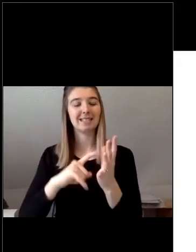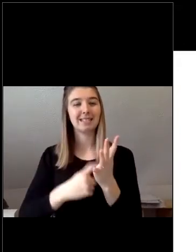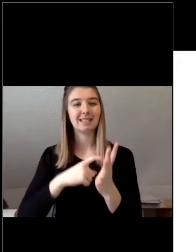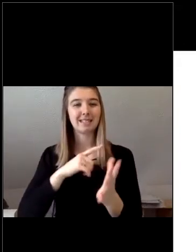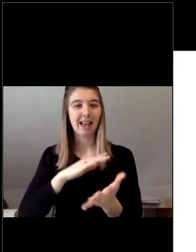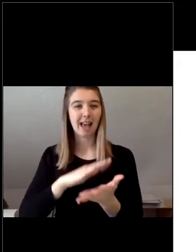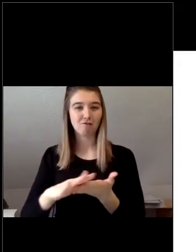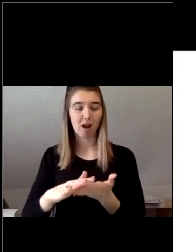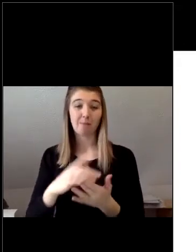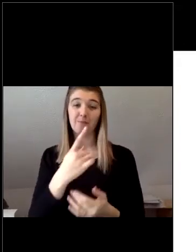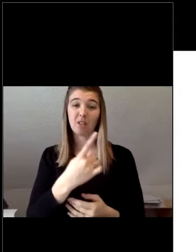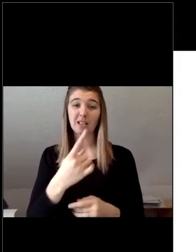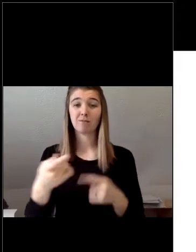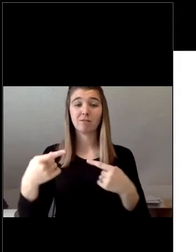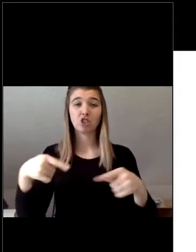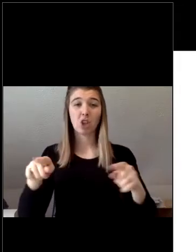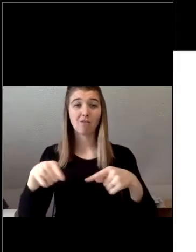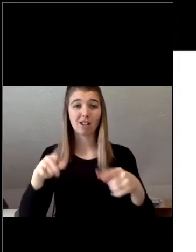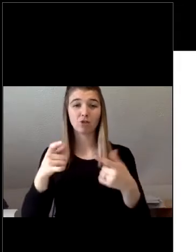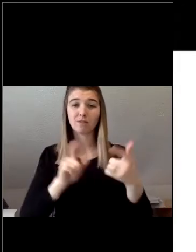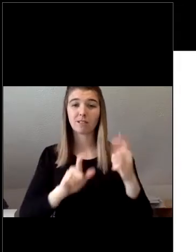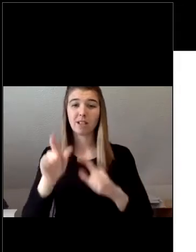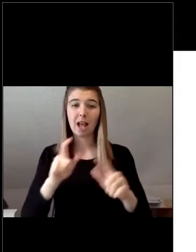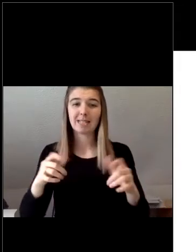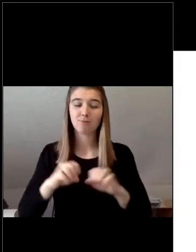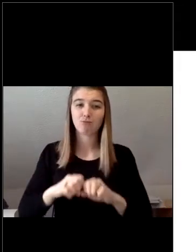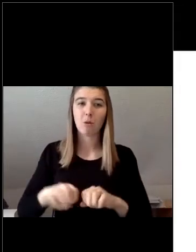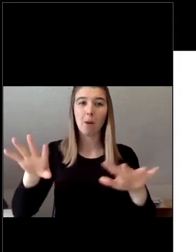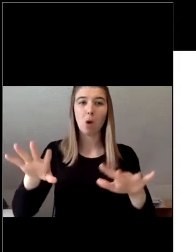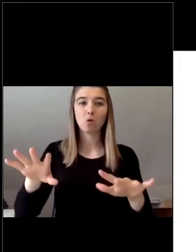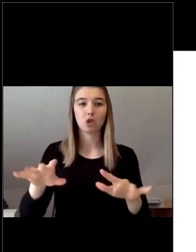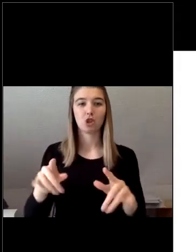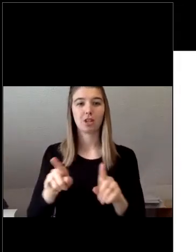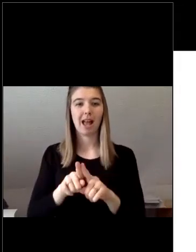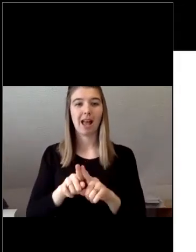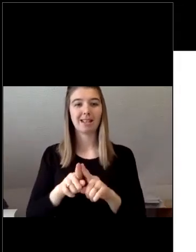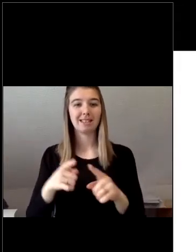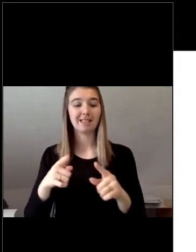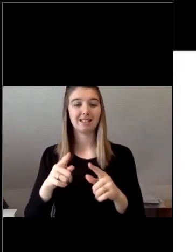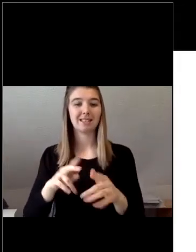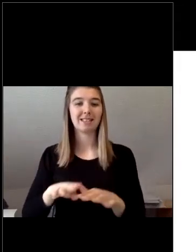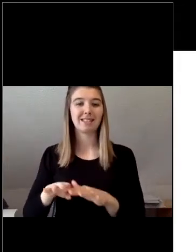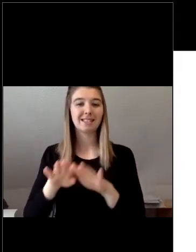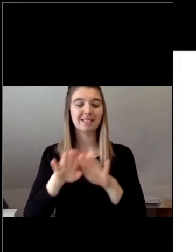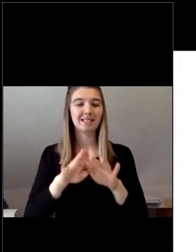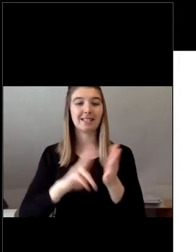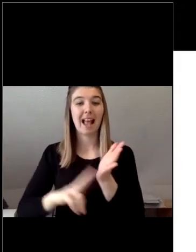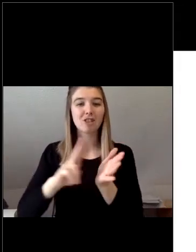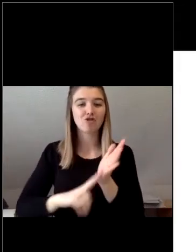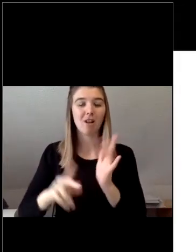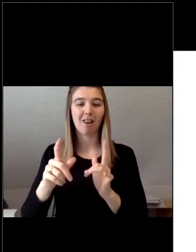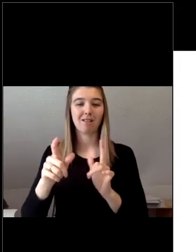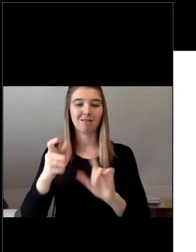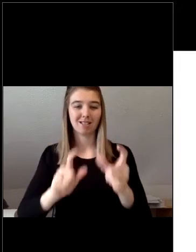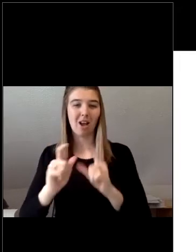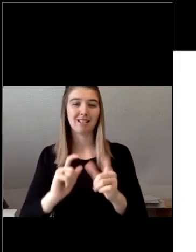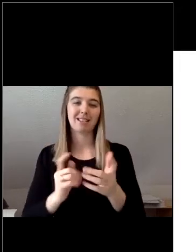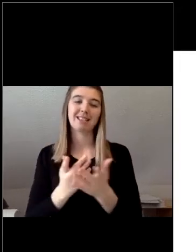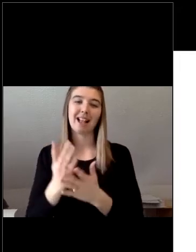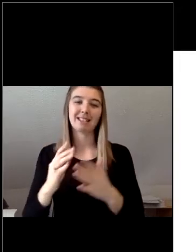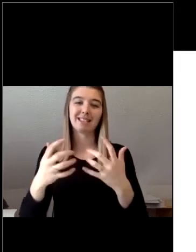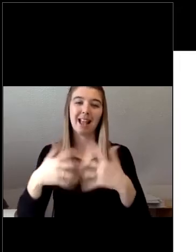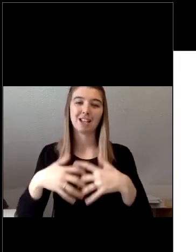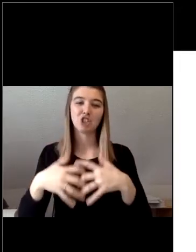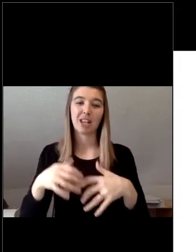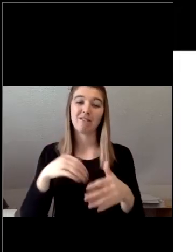and Operations at the Natural Sciences and Engineering Research Council of Canada. Sarah, thank